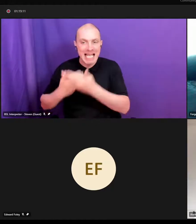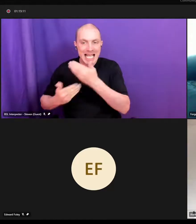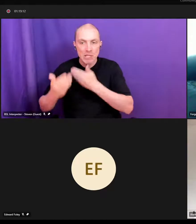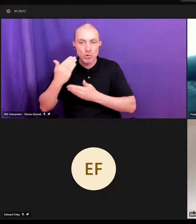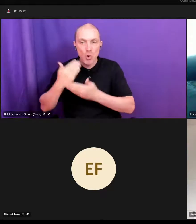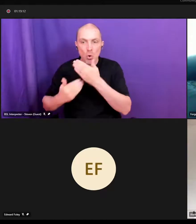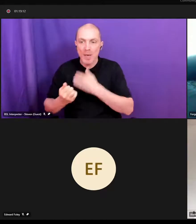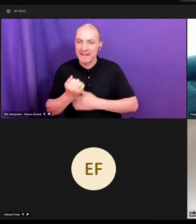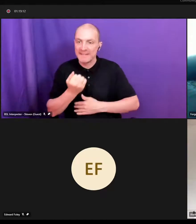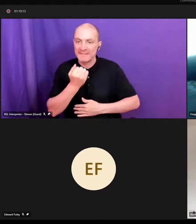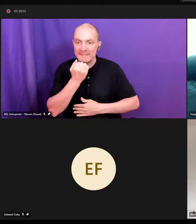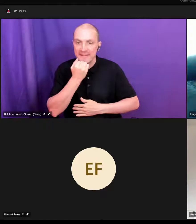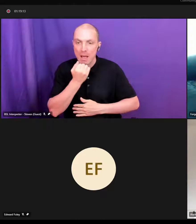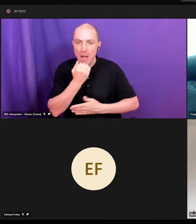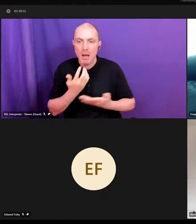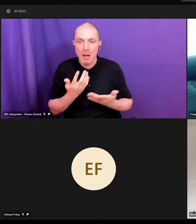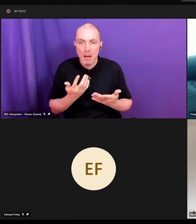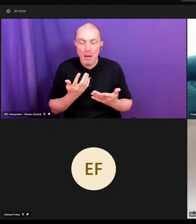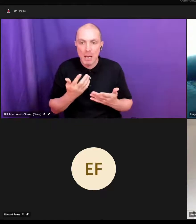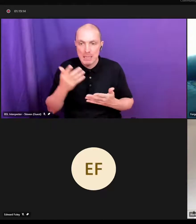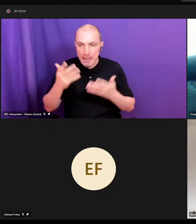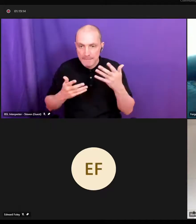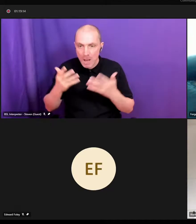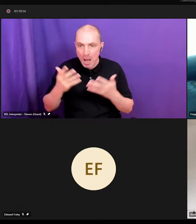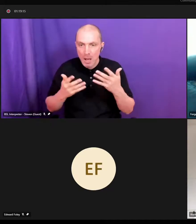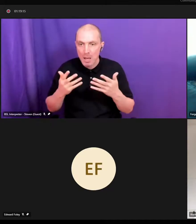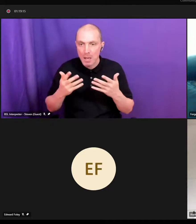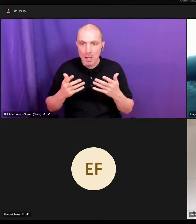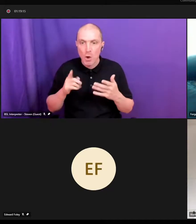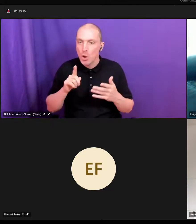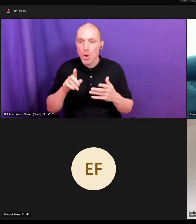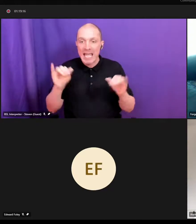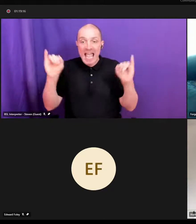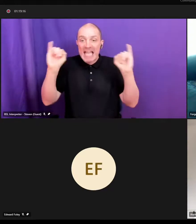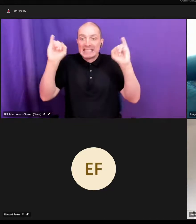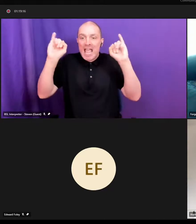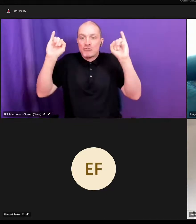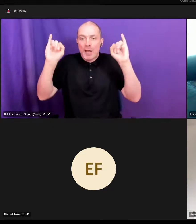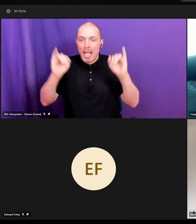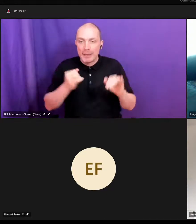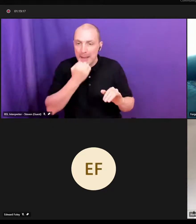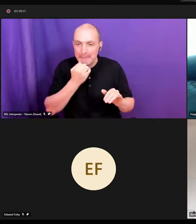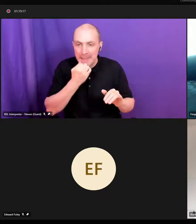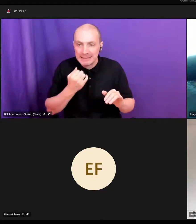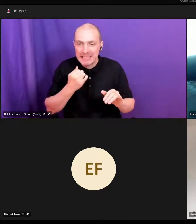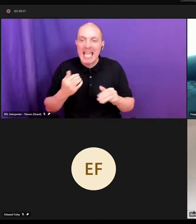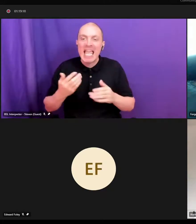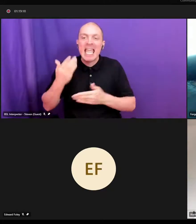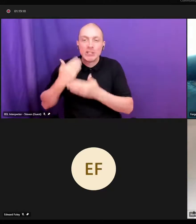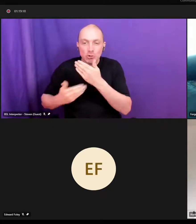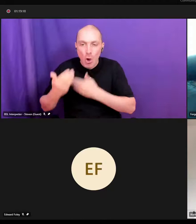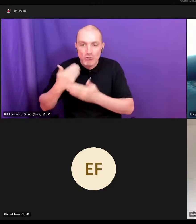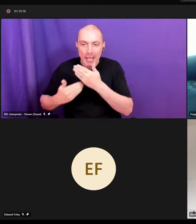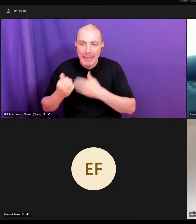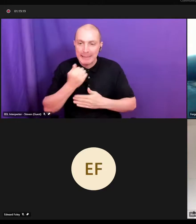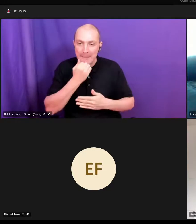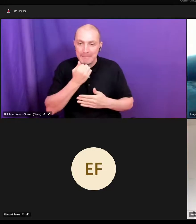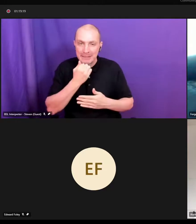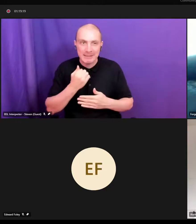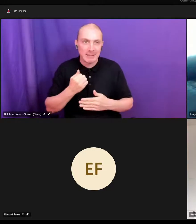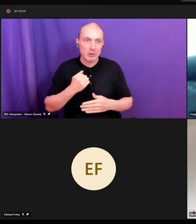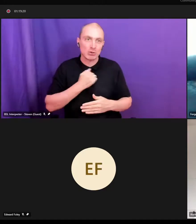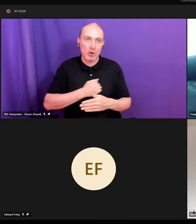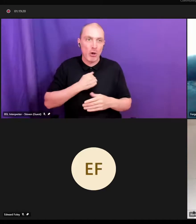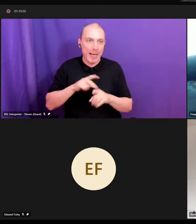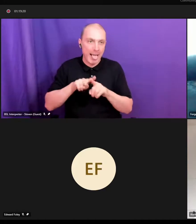That they're not appropriate hysterical numbers. I'm quite sure most of you don't find it funny. Historical numbers. And again,